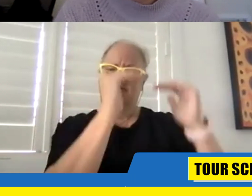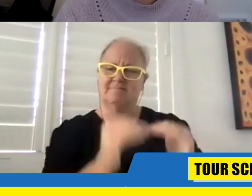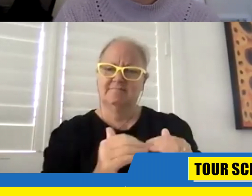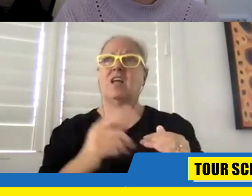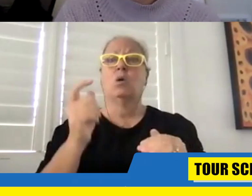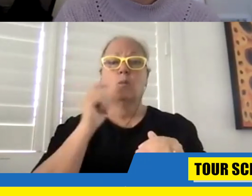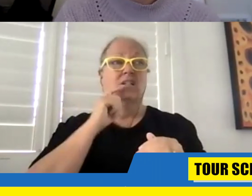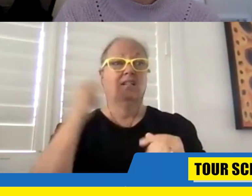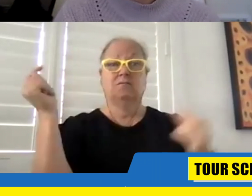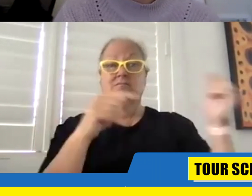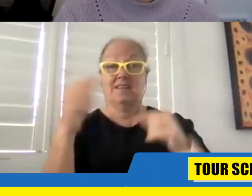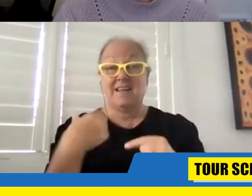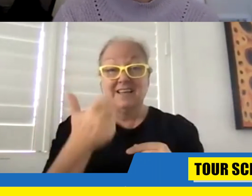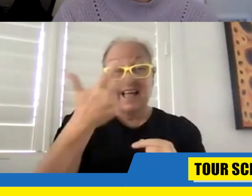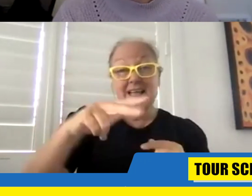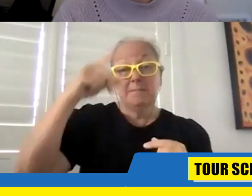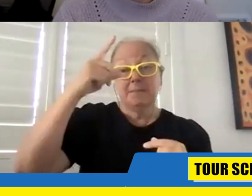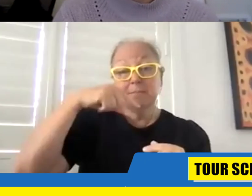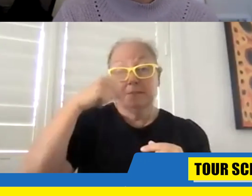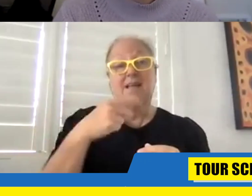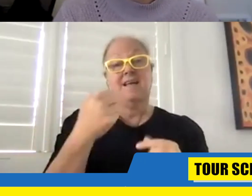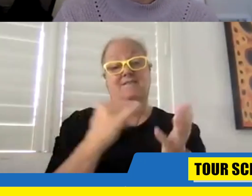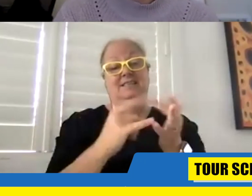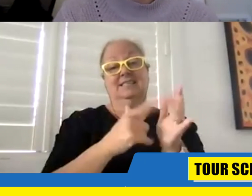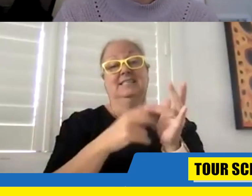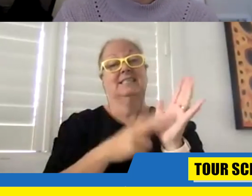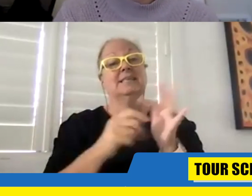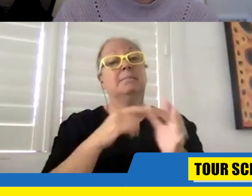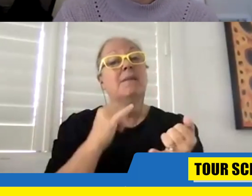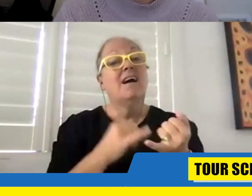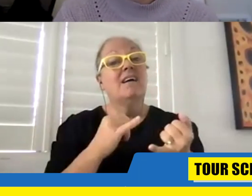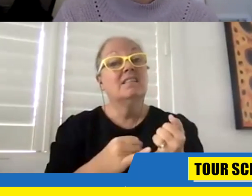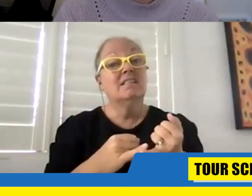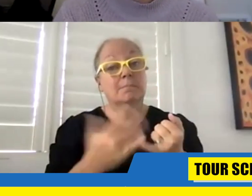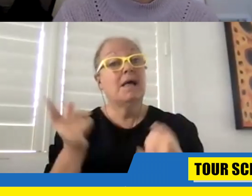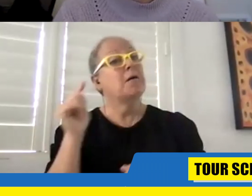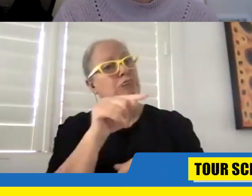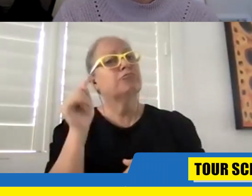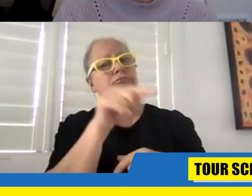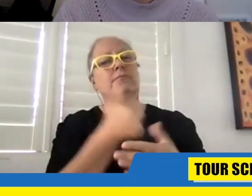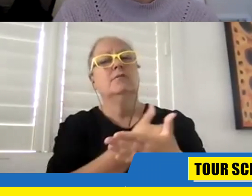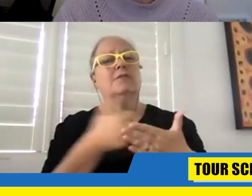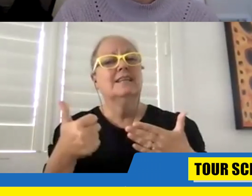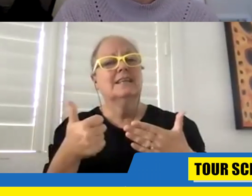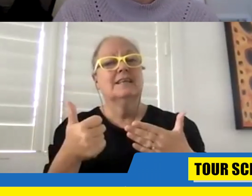there were 80 people who held seasons passes, which for us is a massive